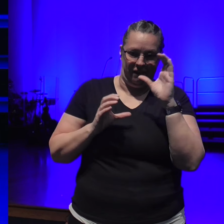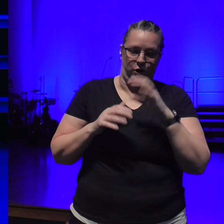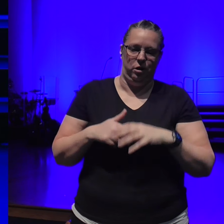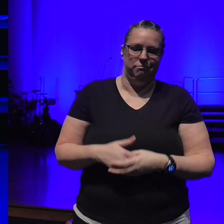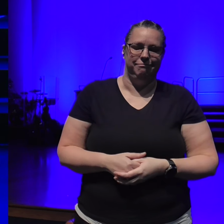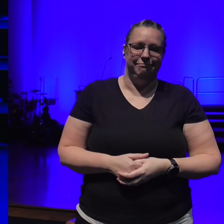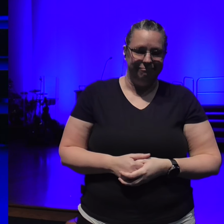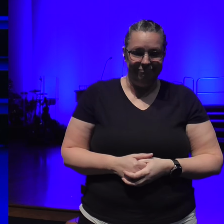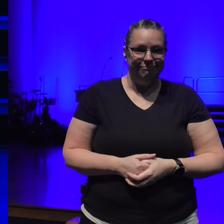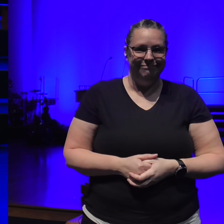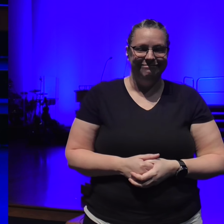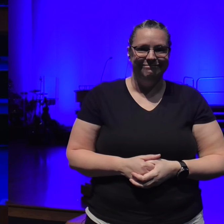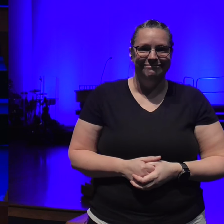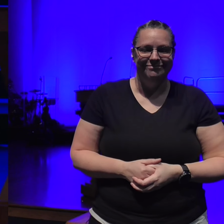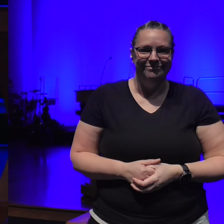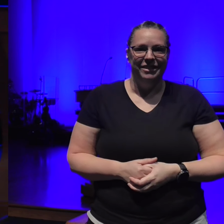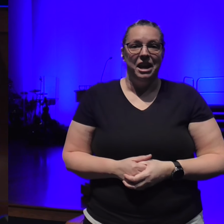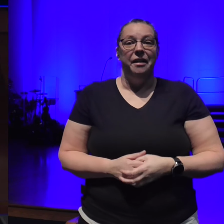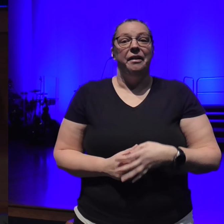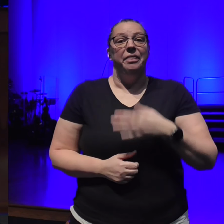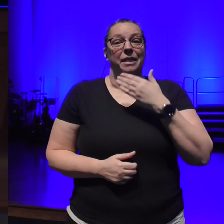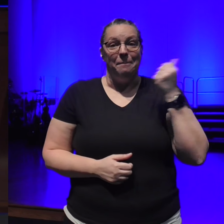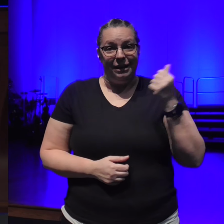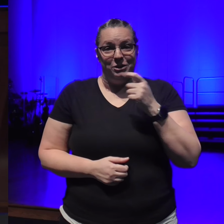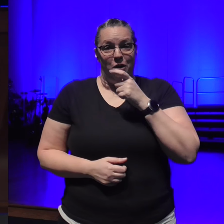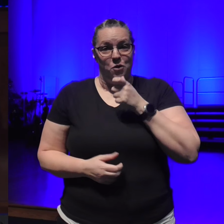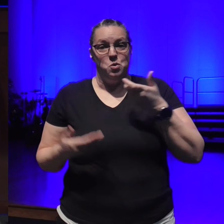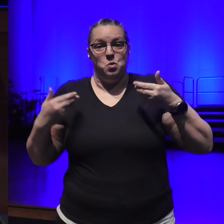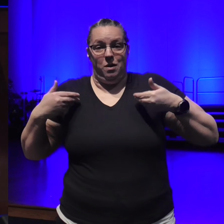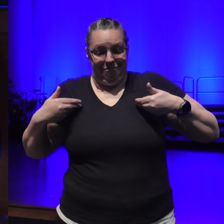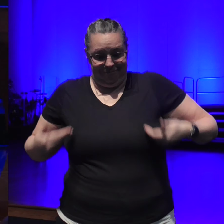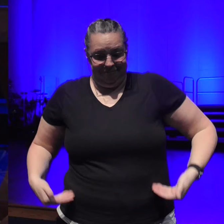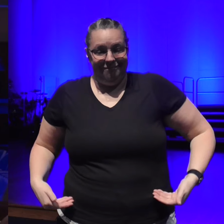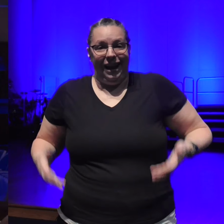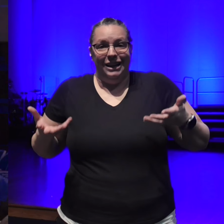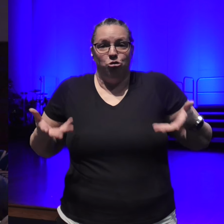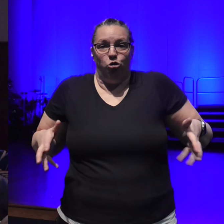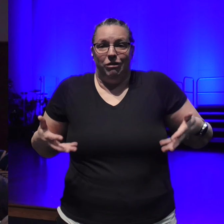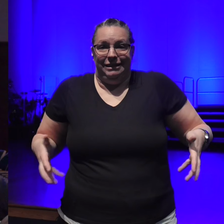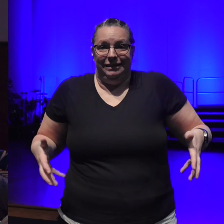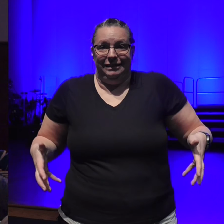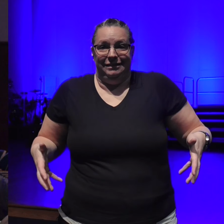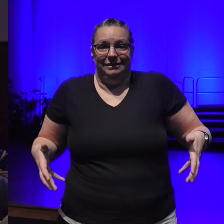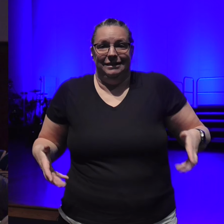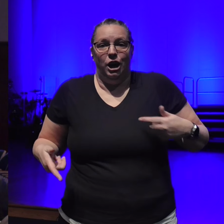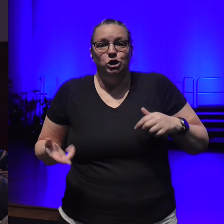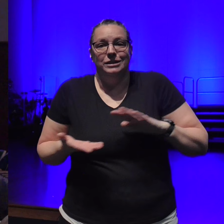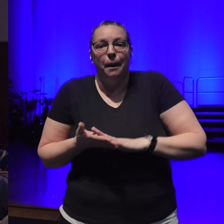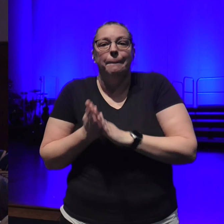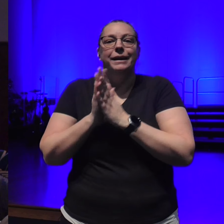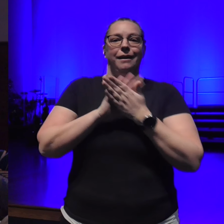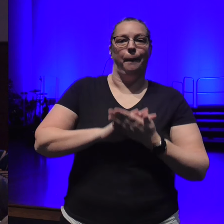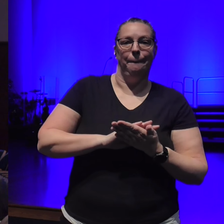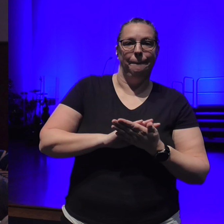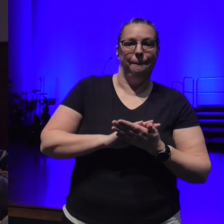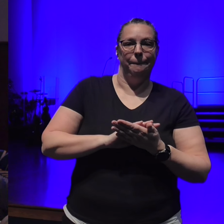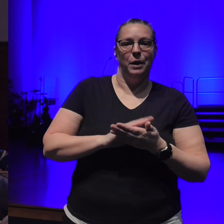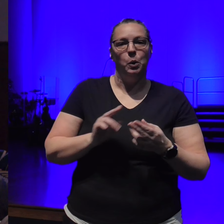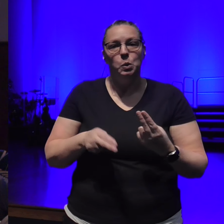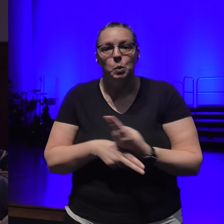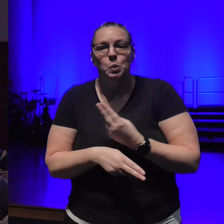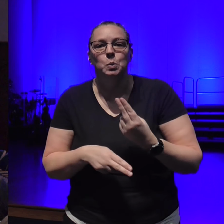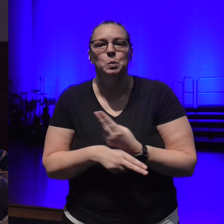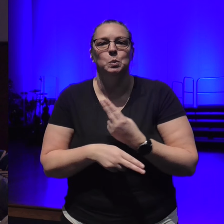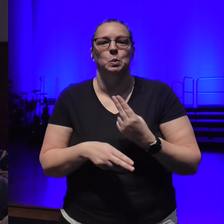for. The best of who you are is right here. Become it. Use it.